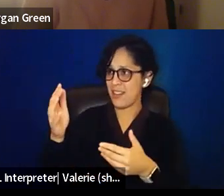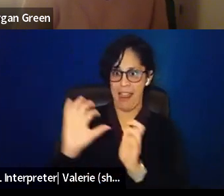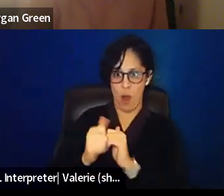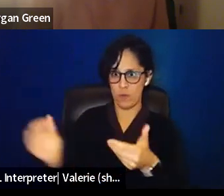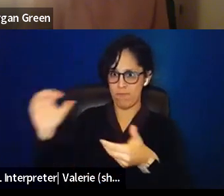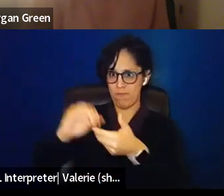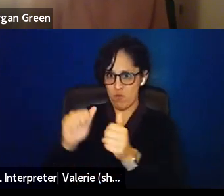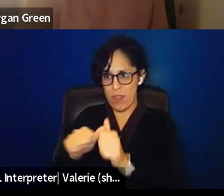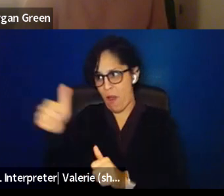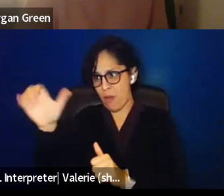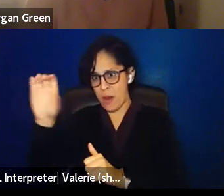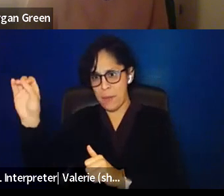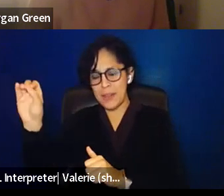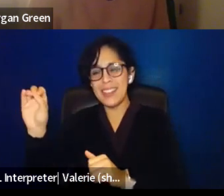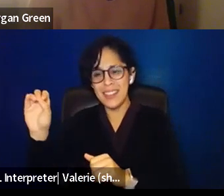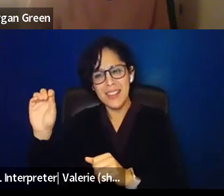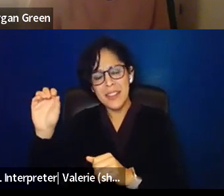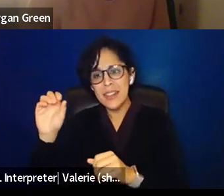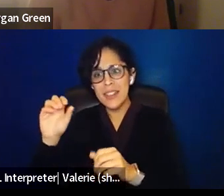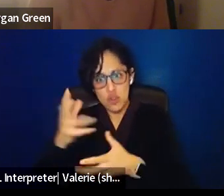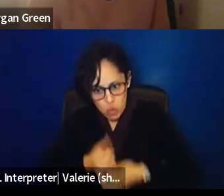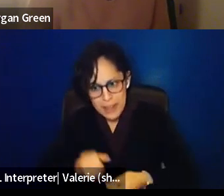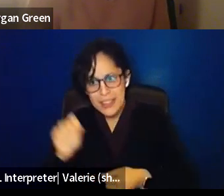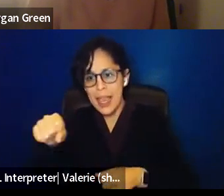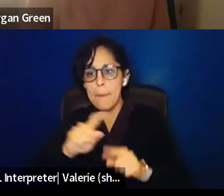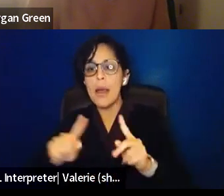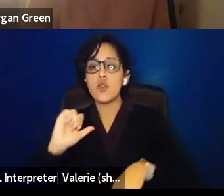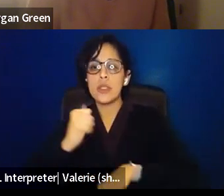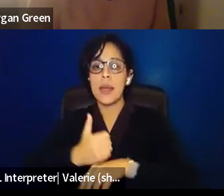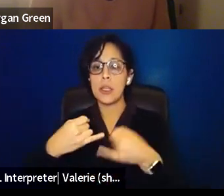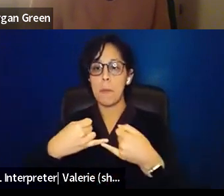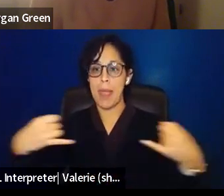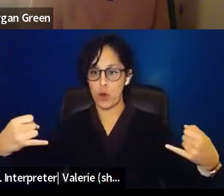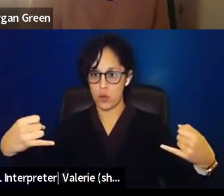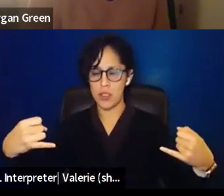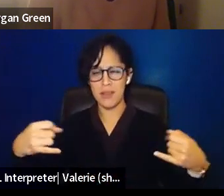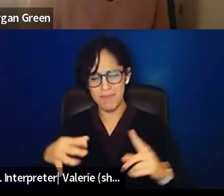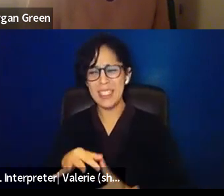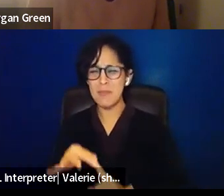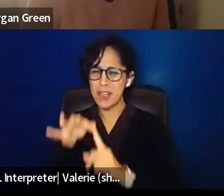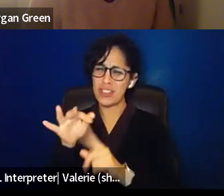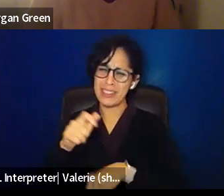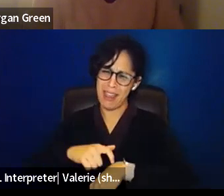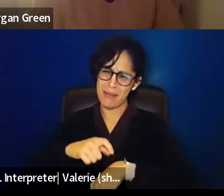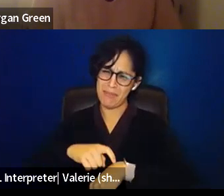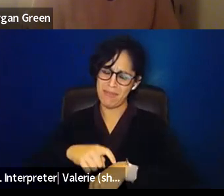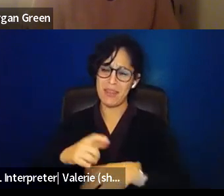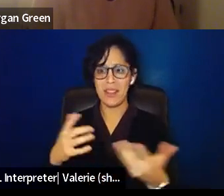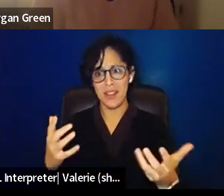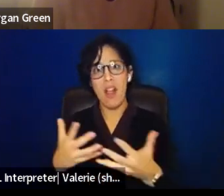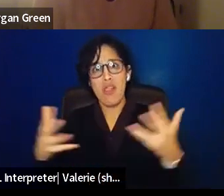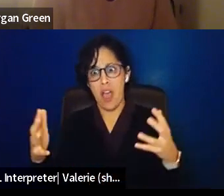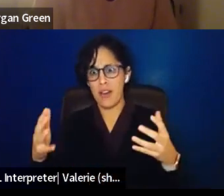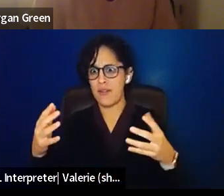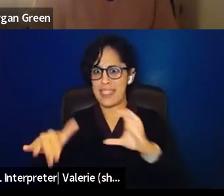like being able to also set boundaries. And boundaries around time, especially, you know, you get a lot of emails that are like,